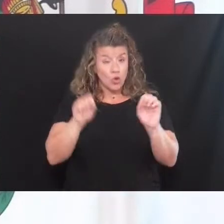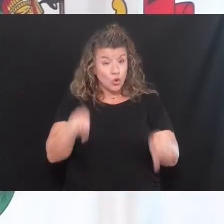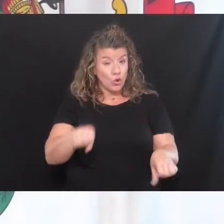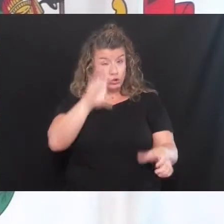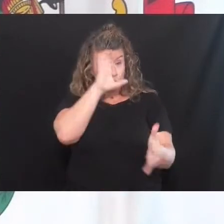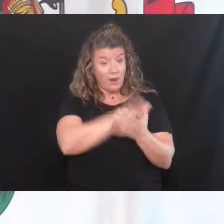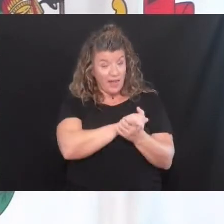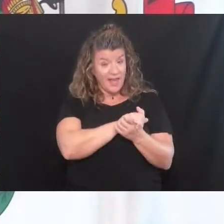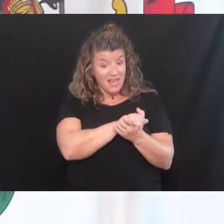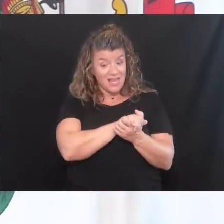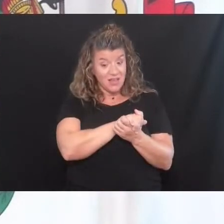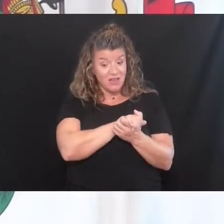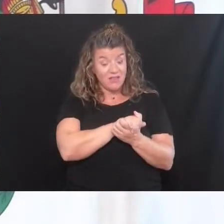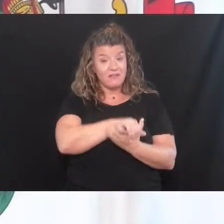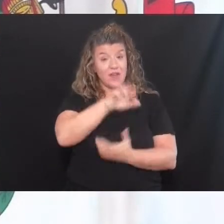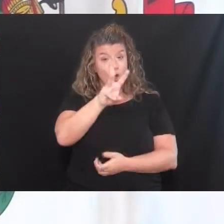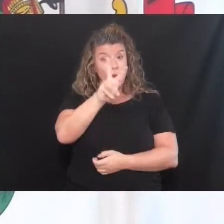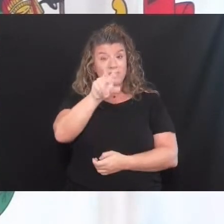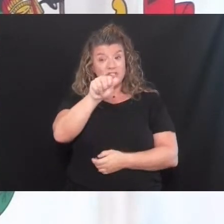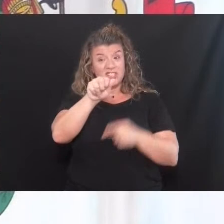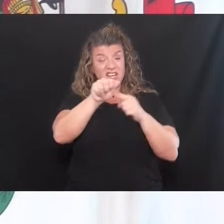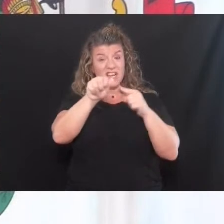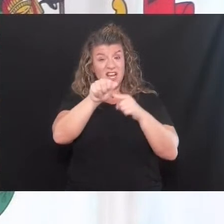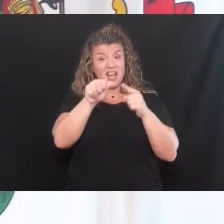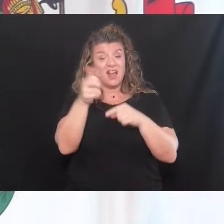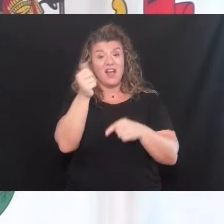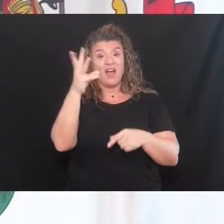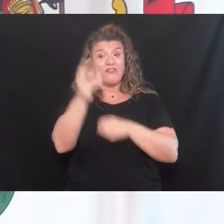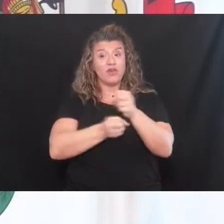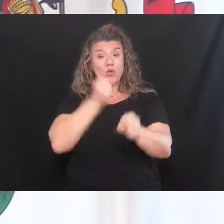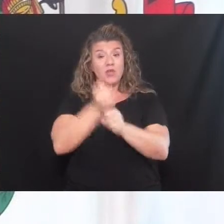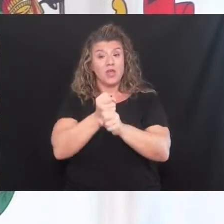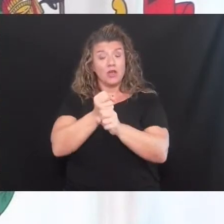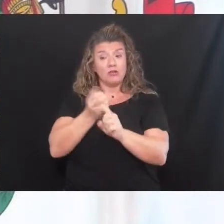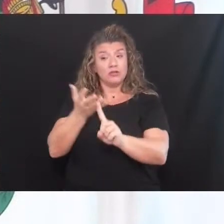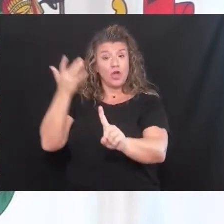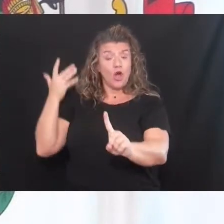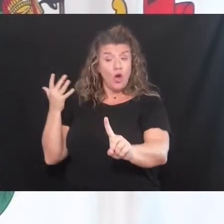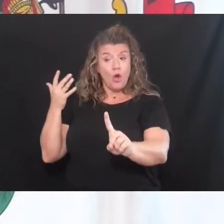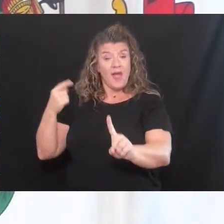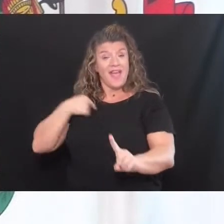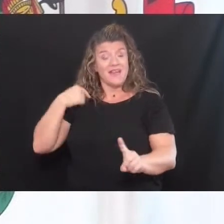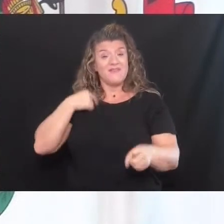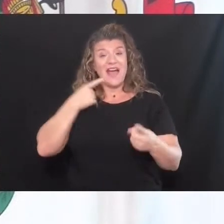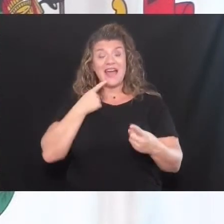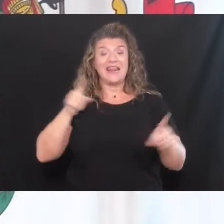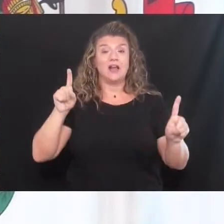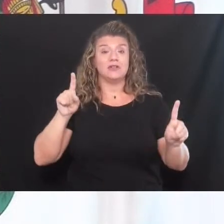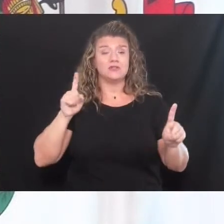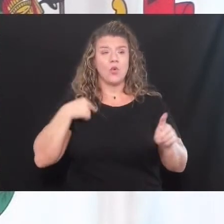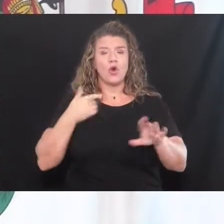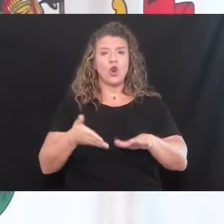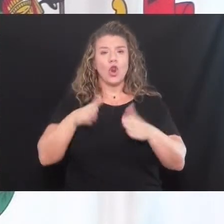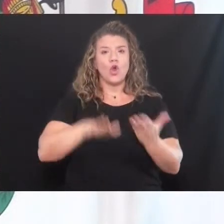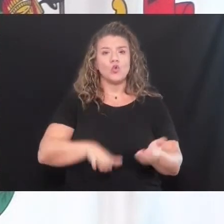in West Virginia a couple of years ago, if I were to have come out and said, we're going to lose